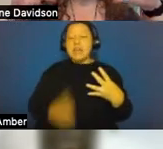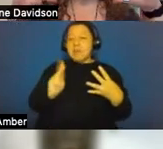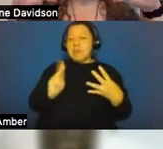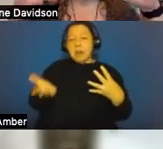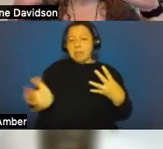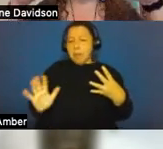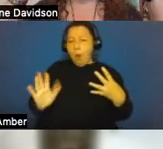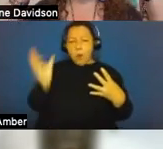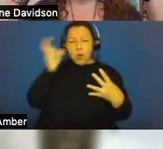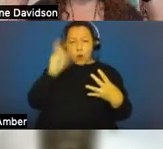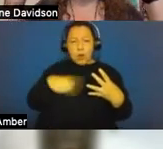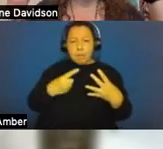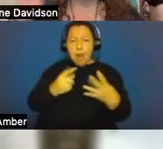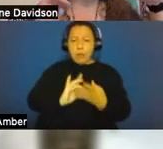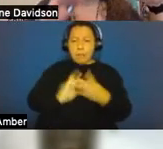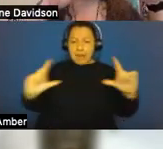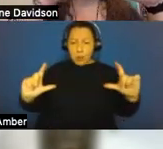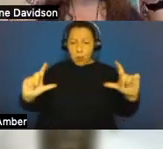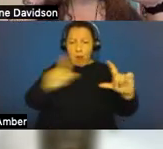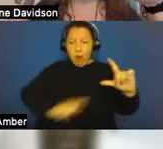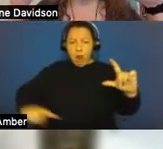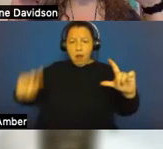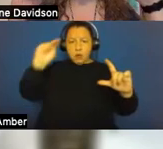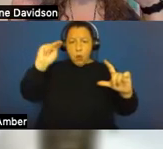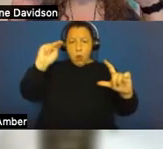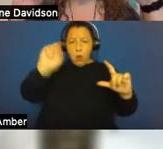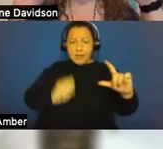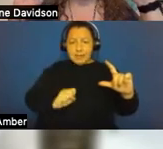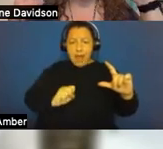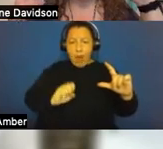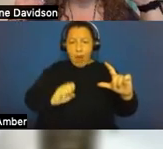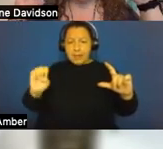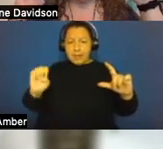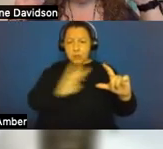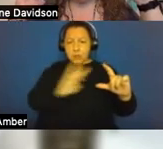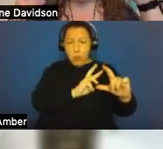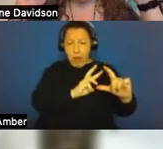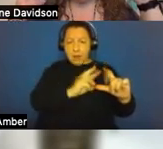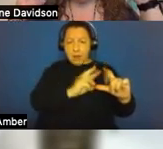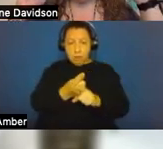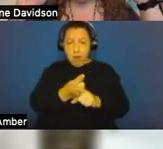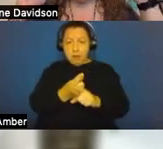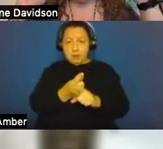medicine wheel, right? So there's like the north, south, east, and west. There's, the